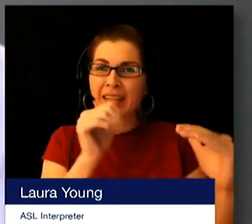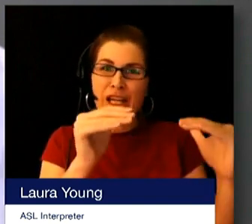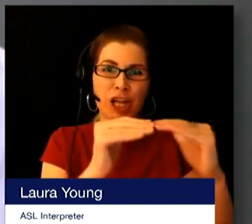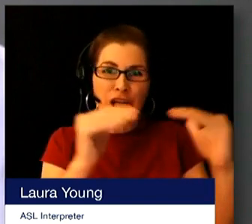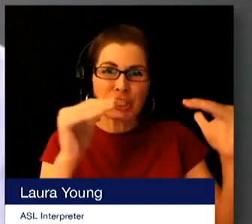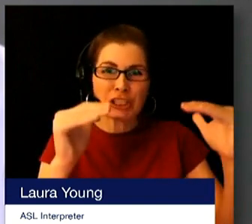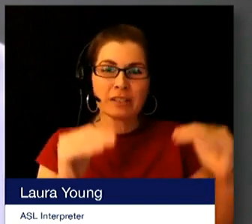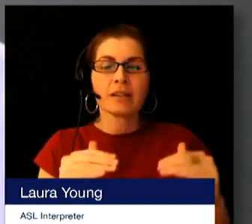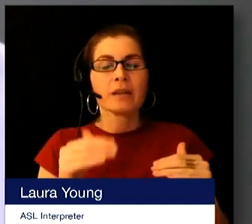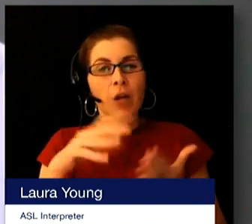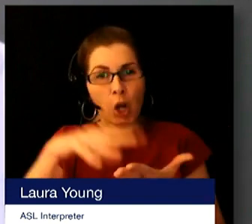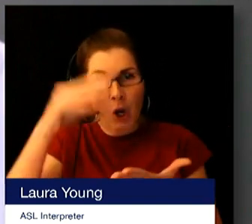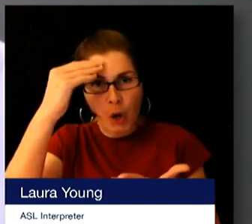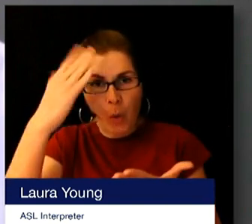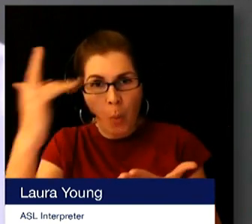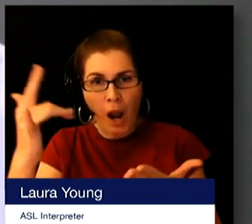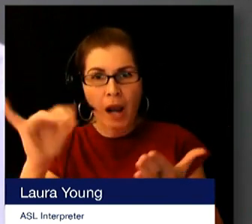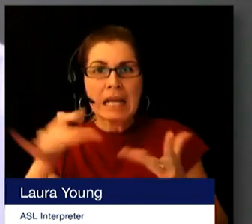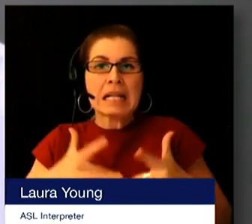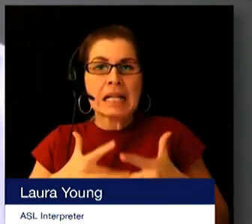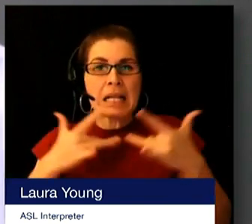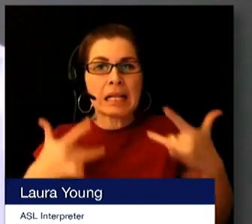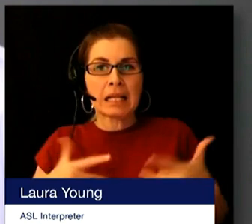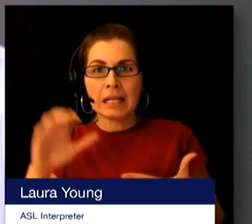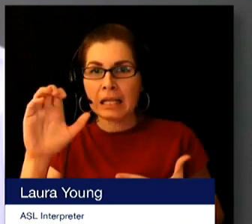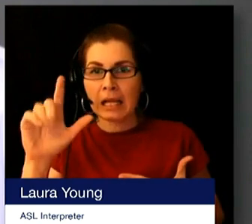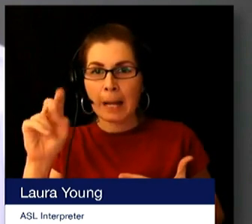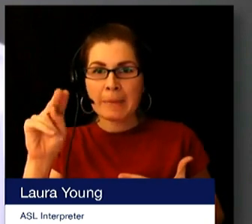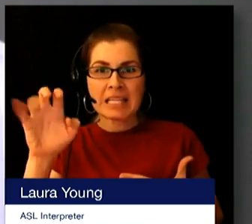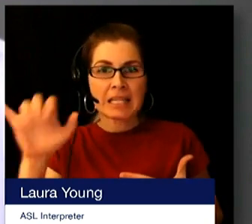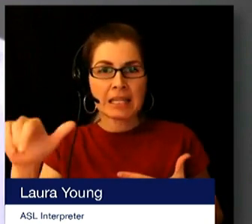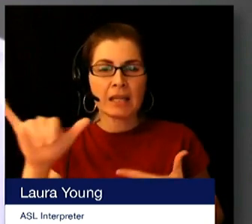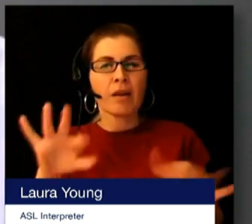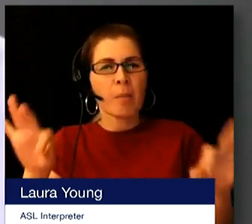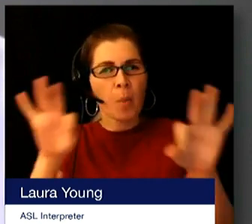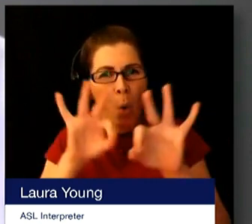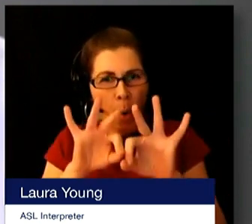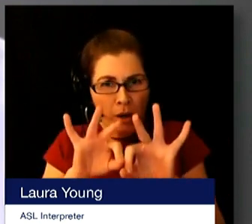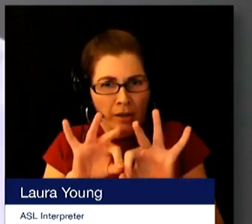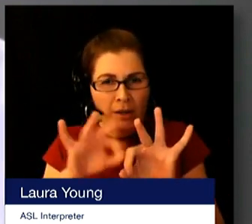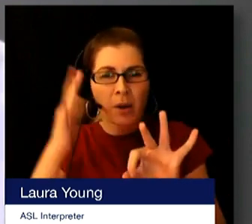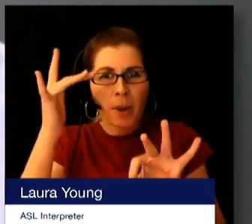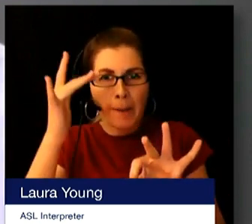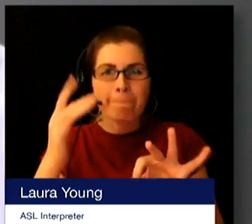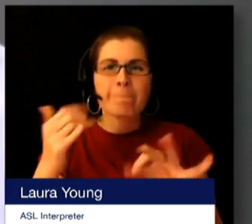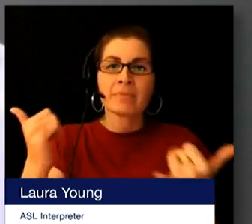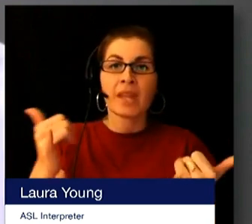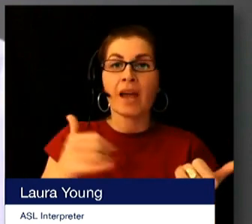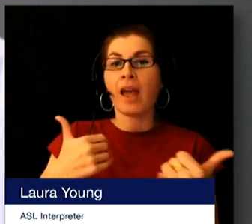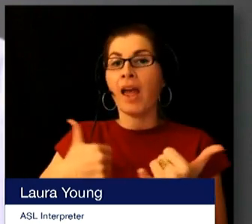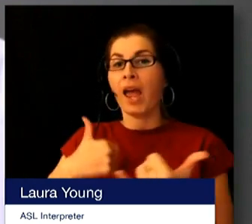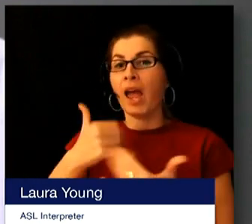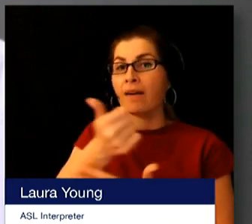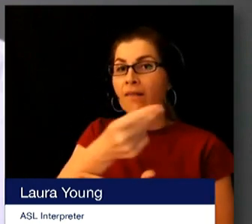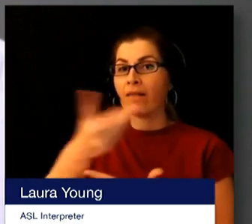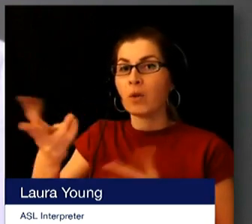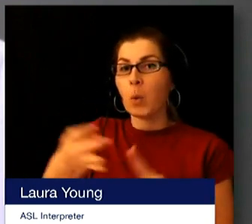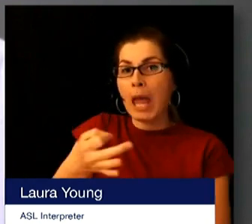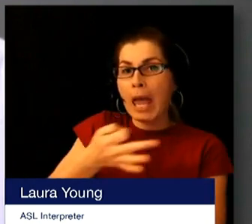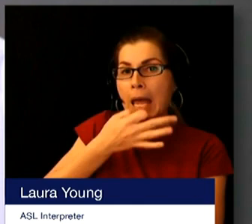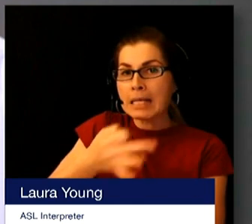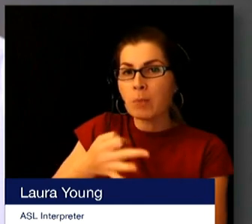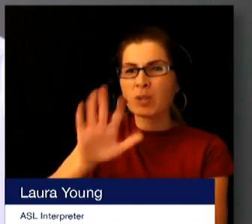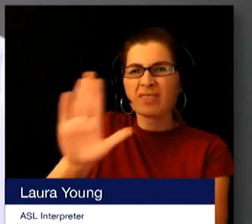more about why clemency is so crucial in the fight for decarceration, we're going to hear tonight from leading experts and activists in the